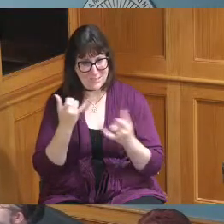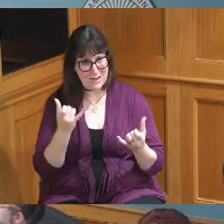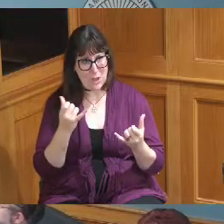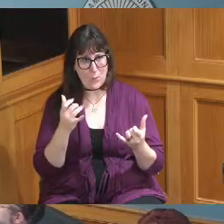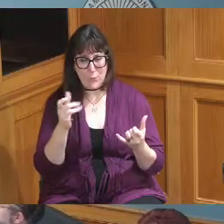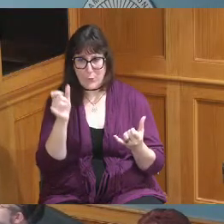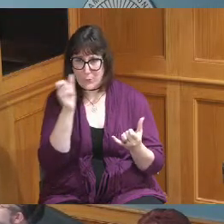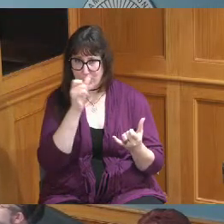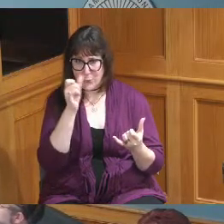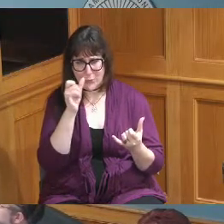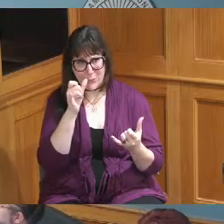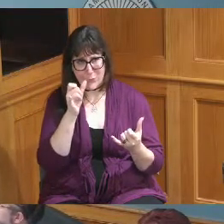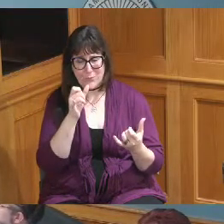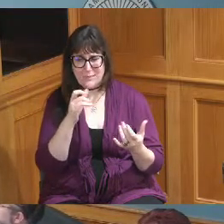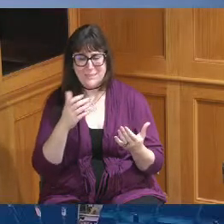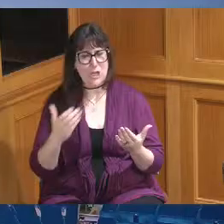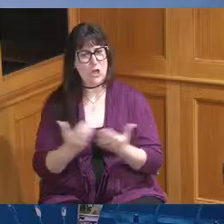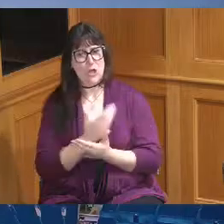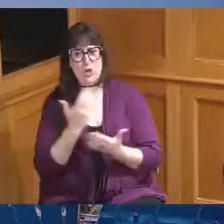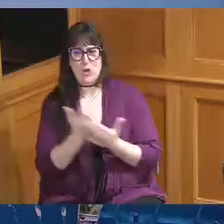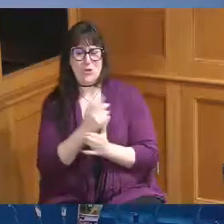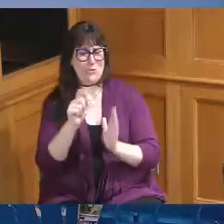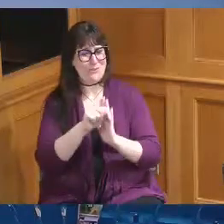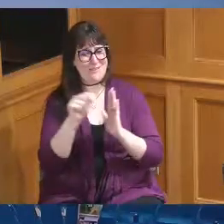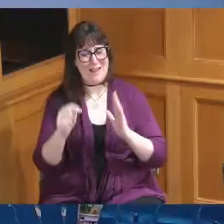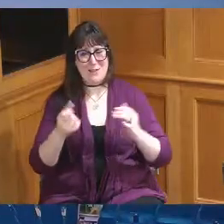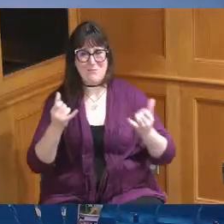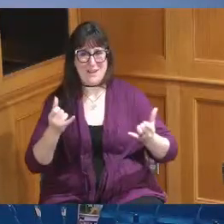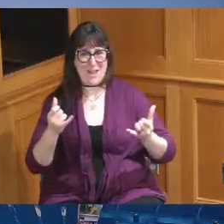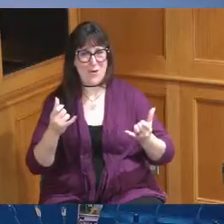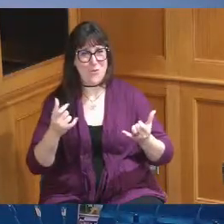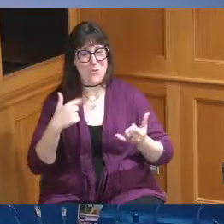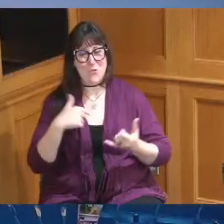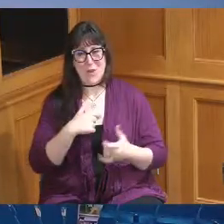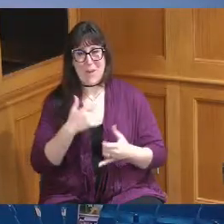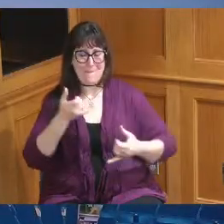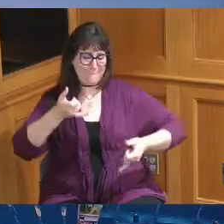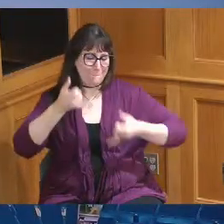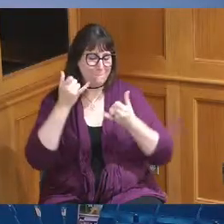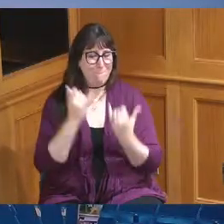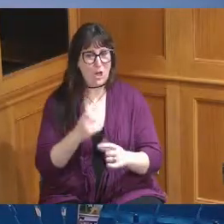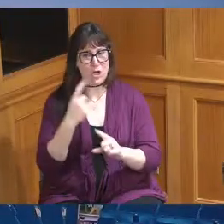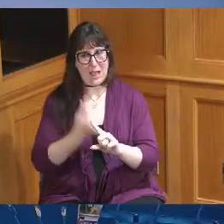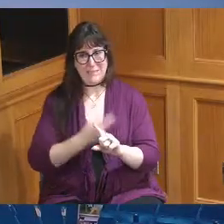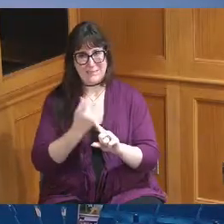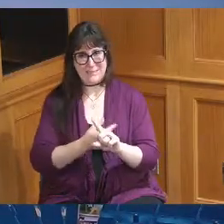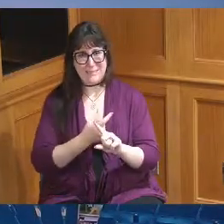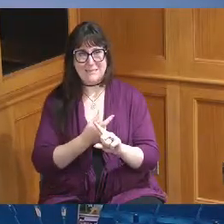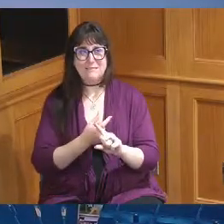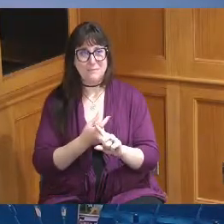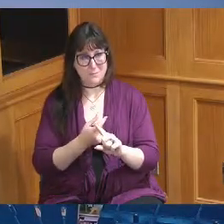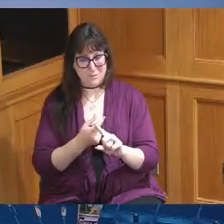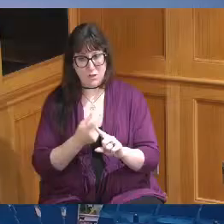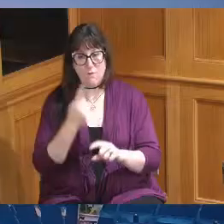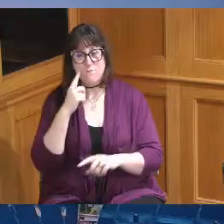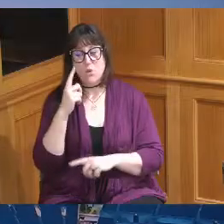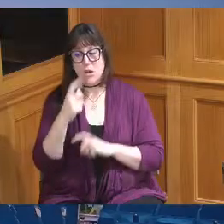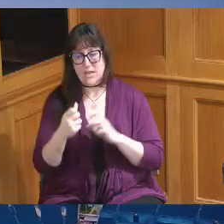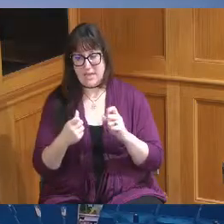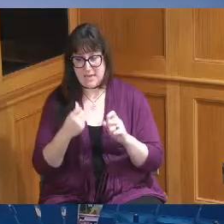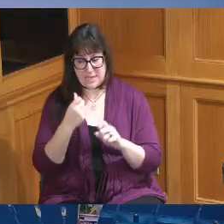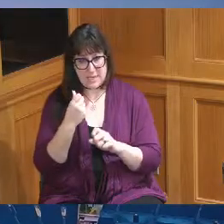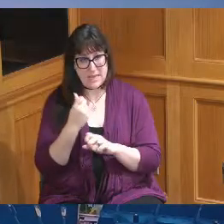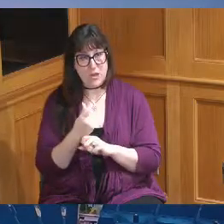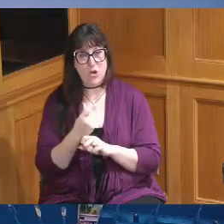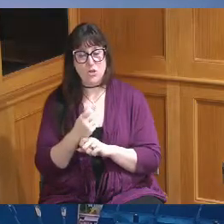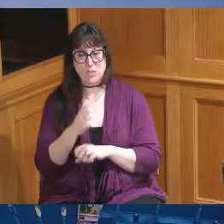era. We've ventured into what we're going to call a modernized lease. For years, the old lease was